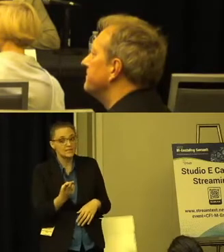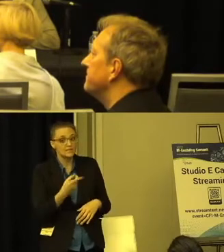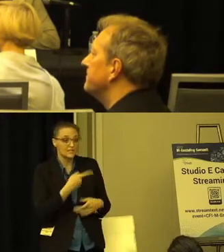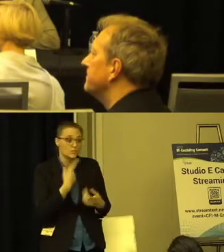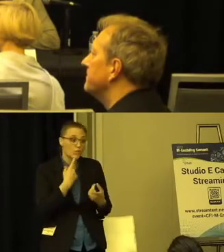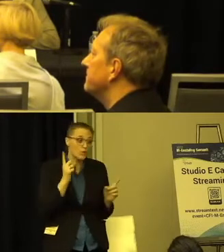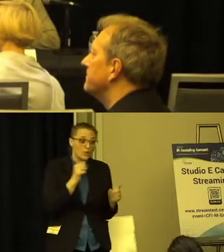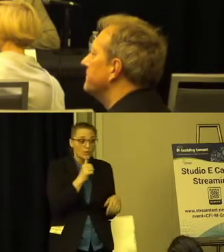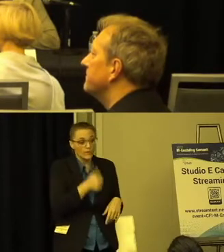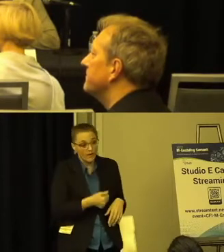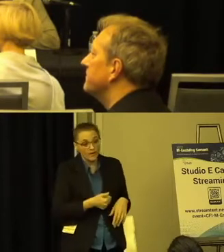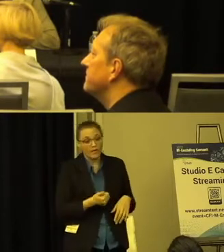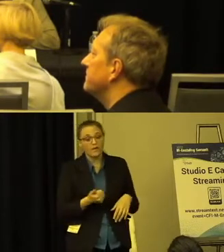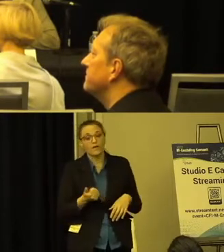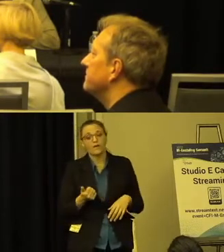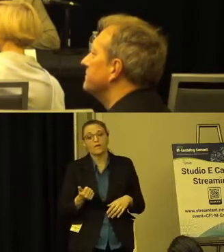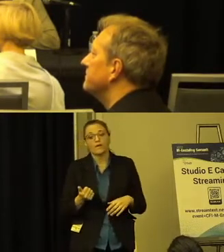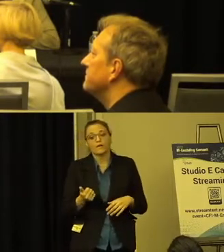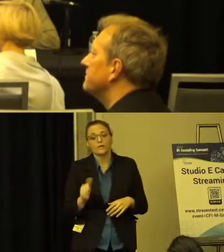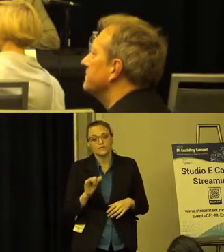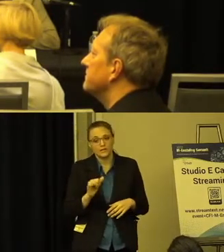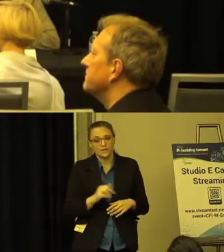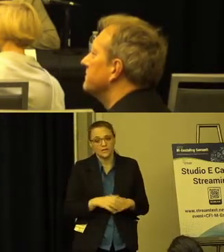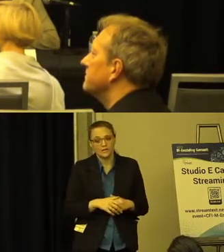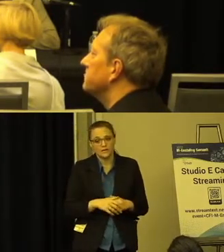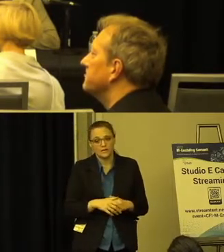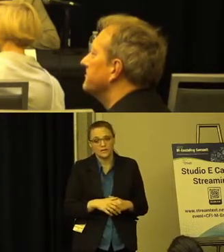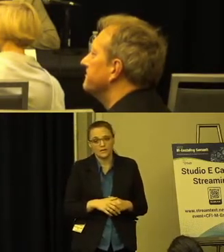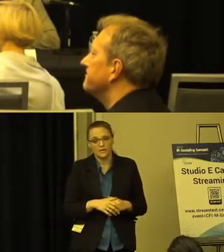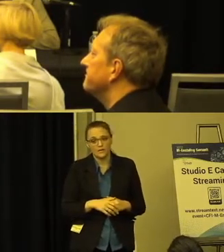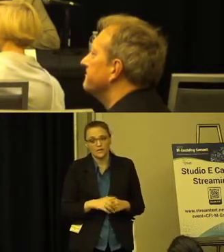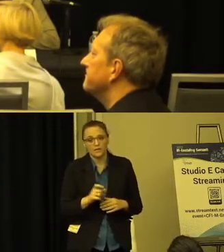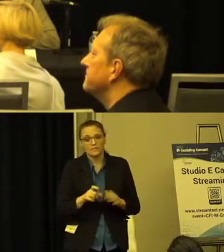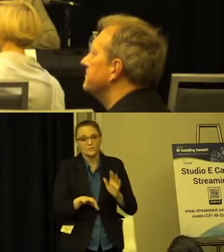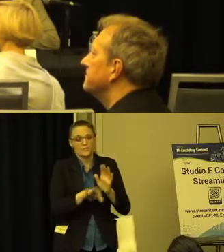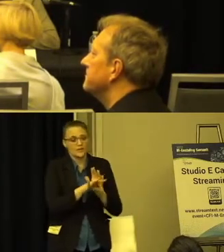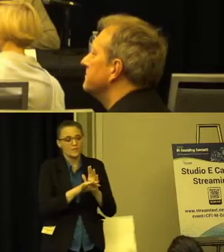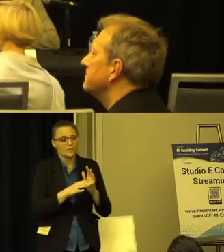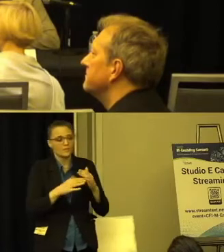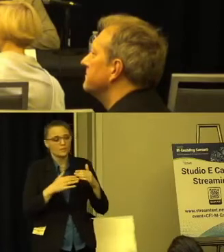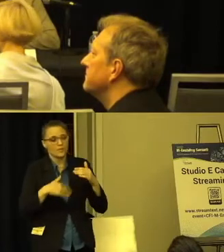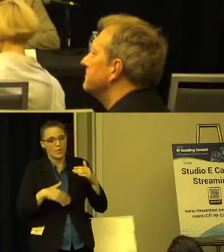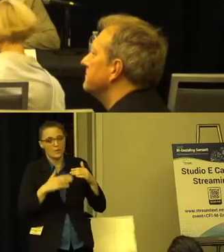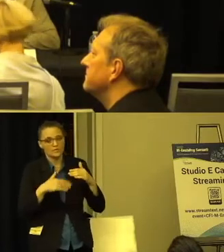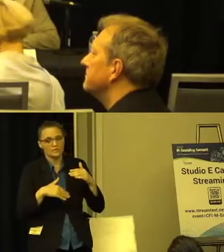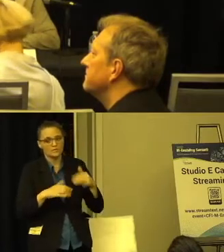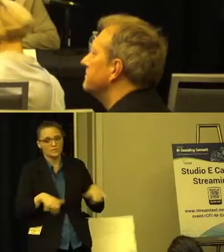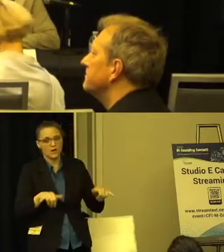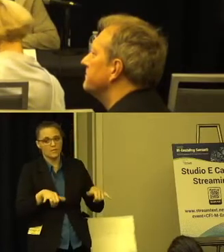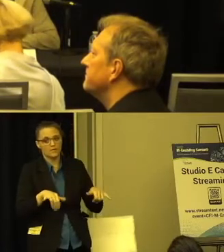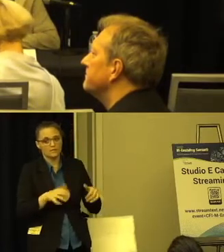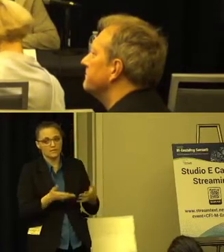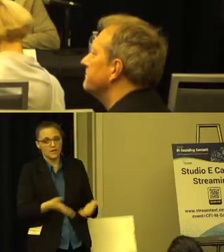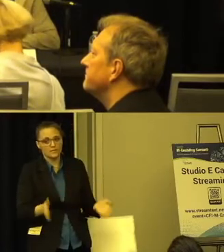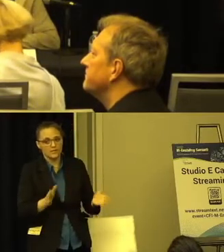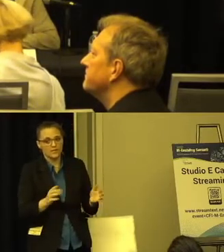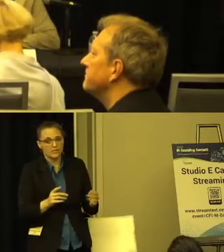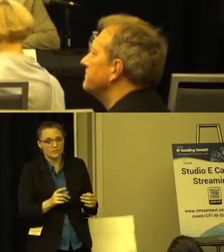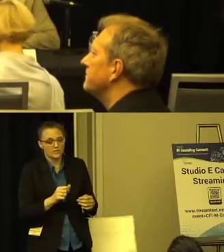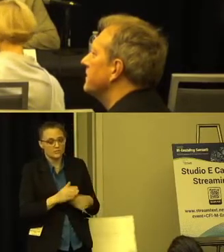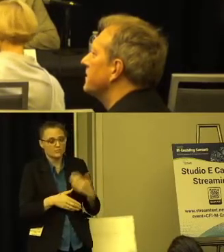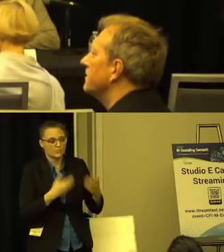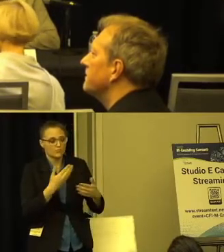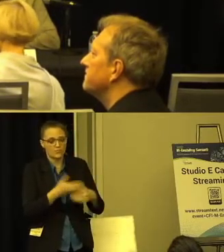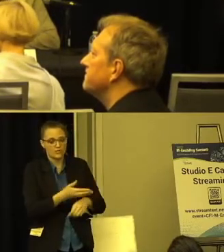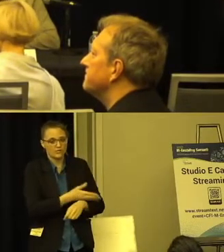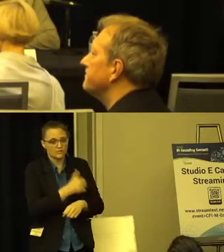work? And it's like, so we have to pick the lowest common denominator. and then there's not that progress. So I